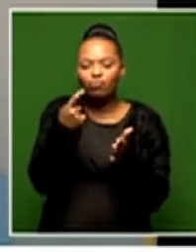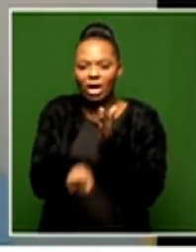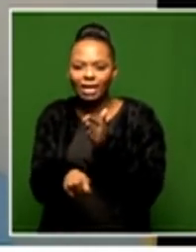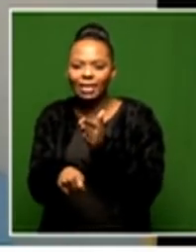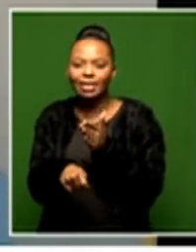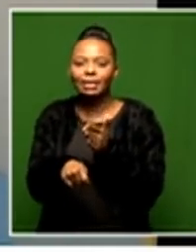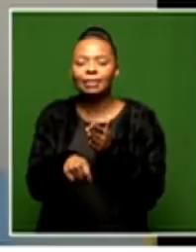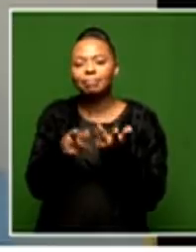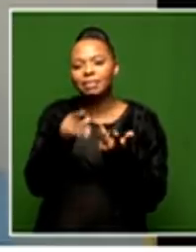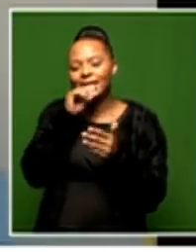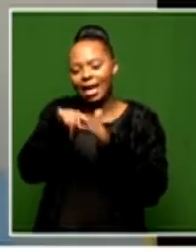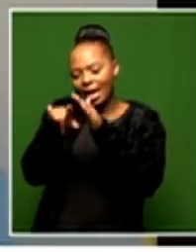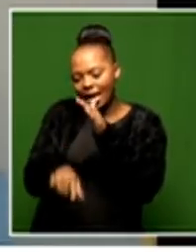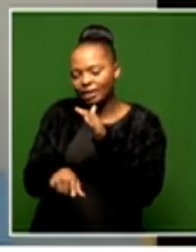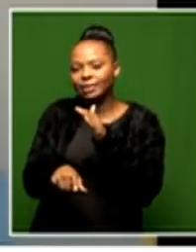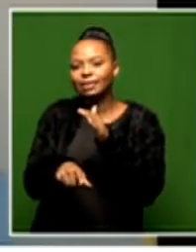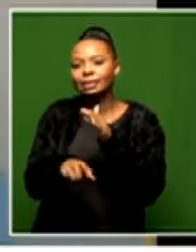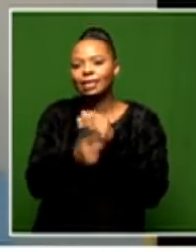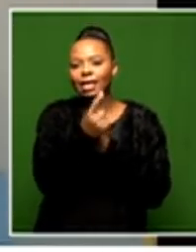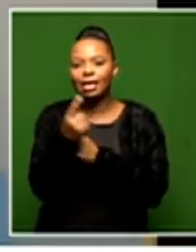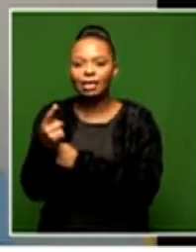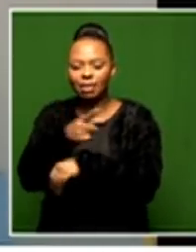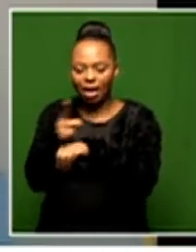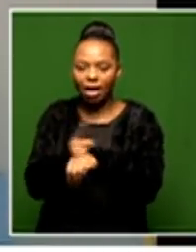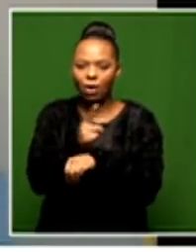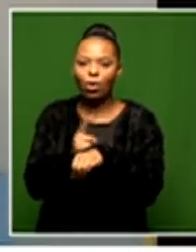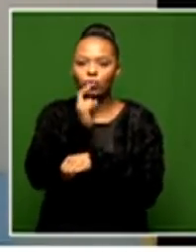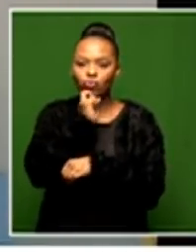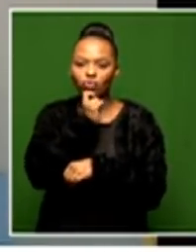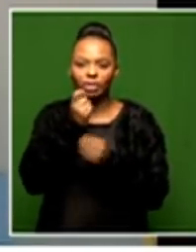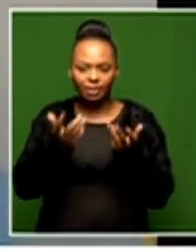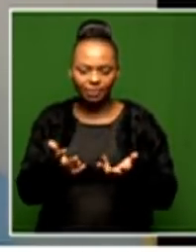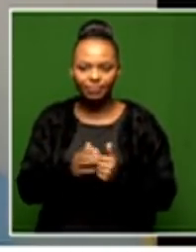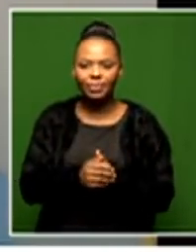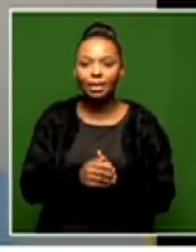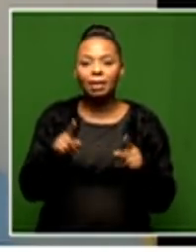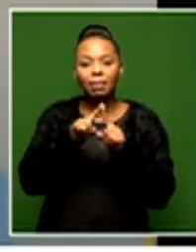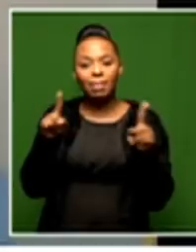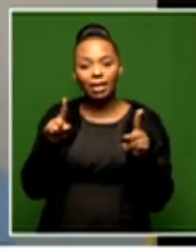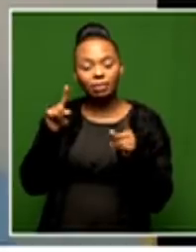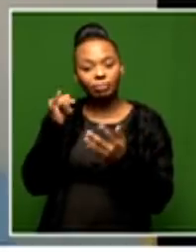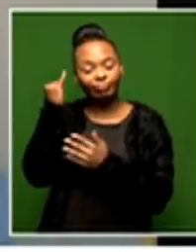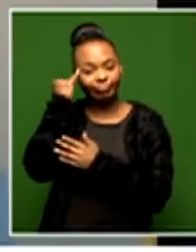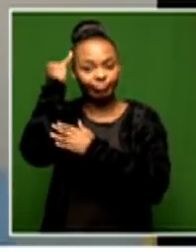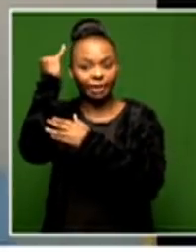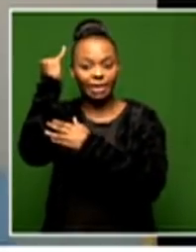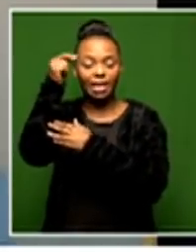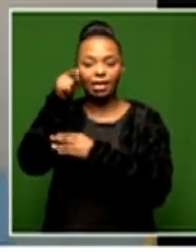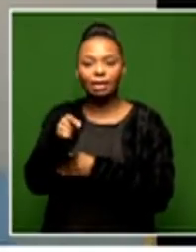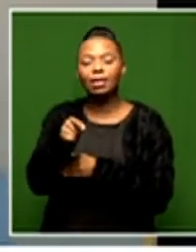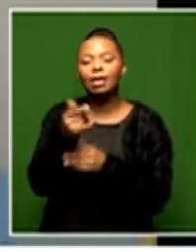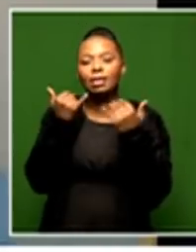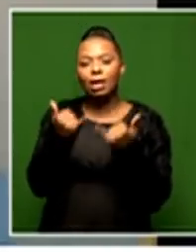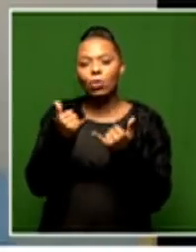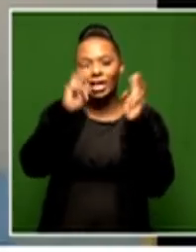bill and less in terms of each extra kilowatt hour that you use. The logic there is, again, that the